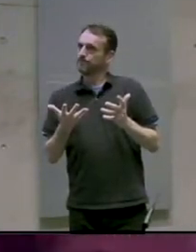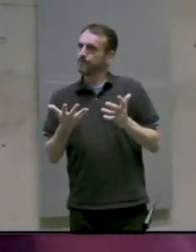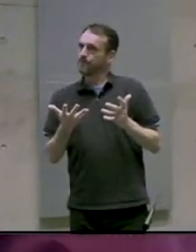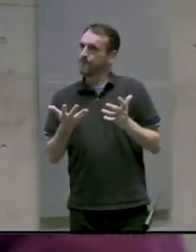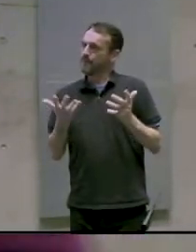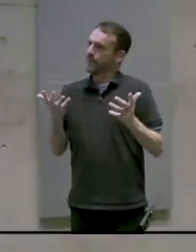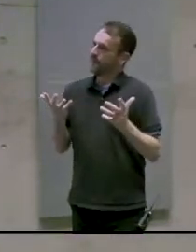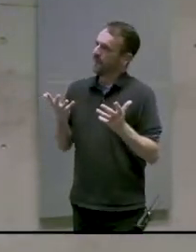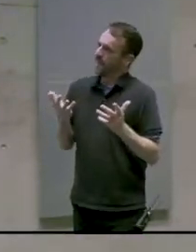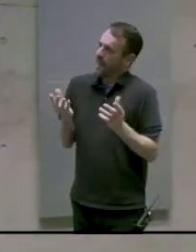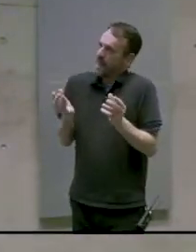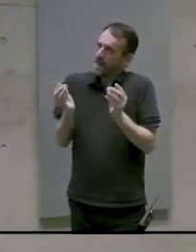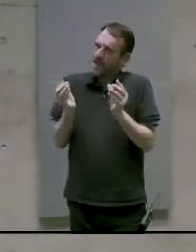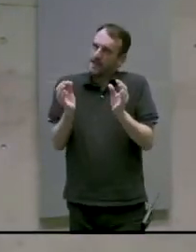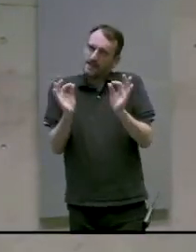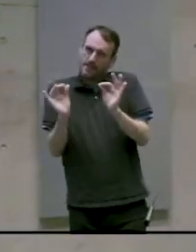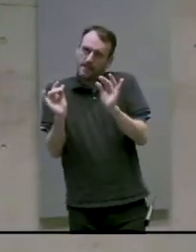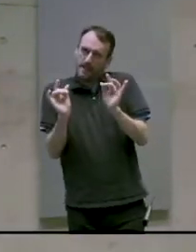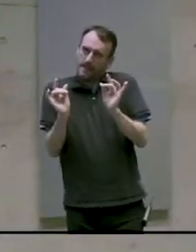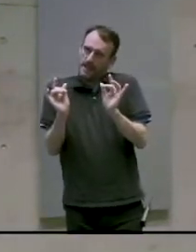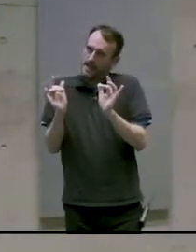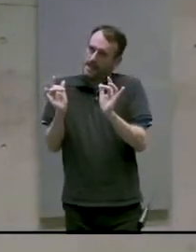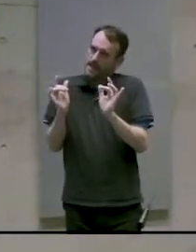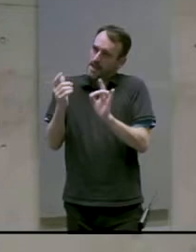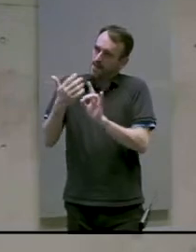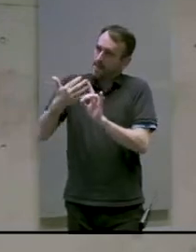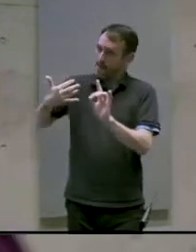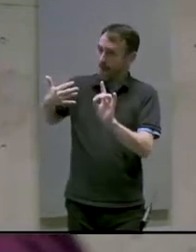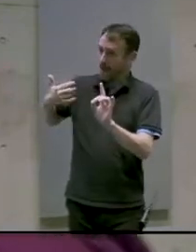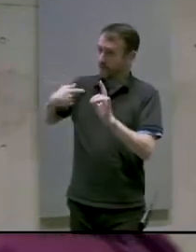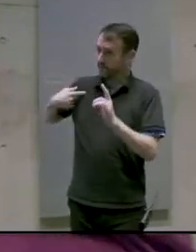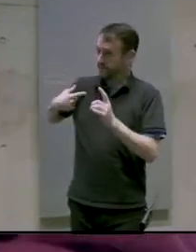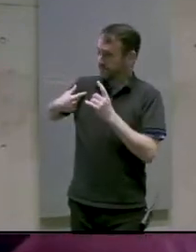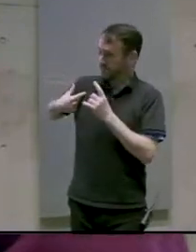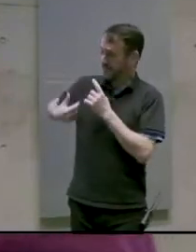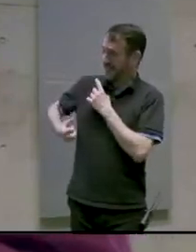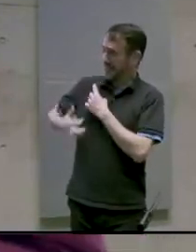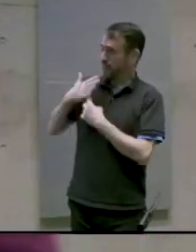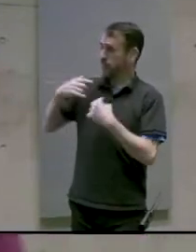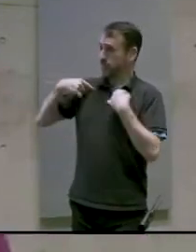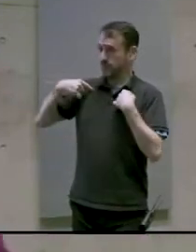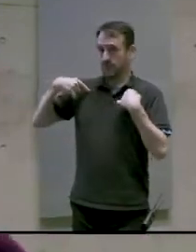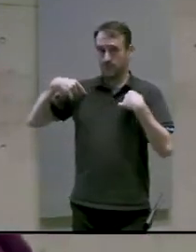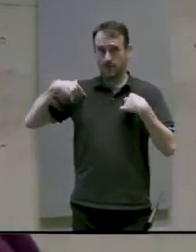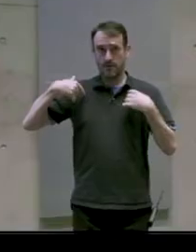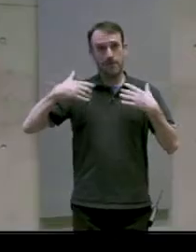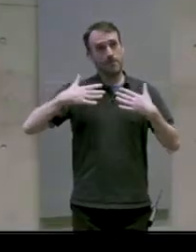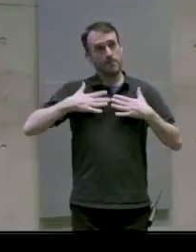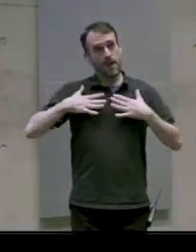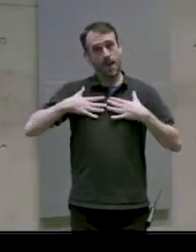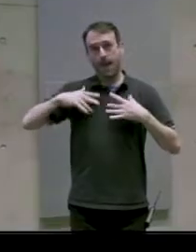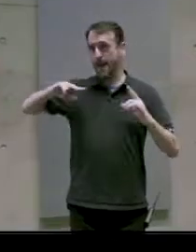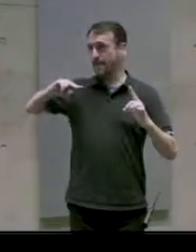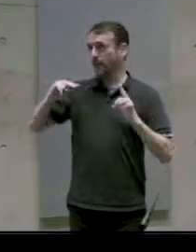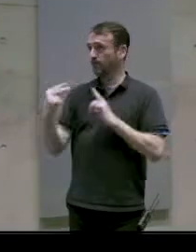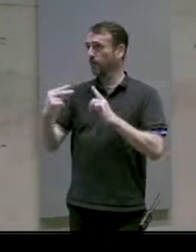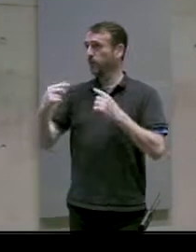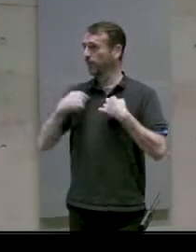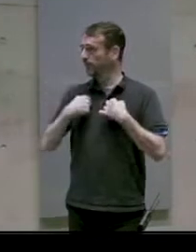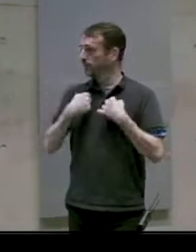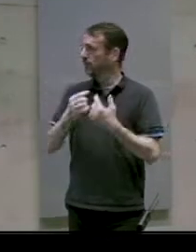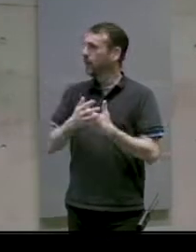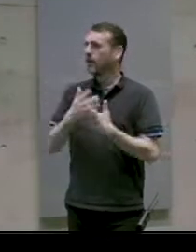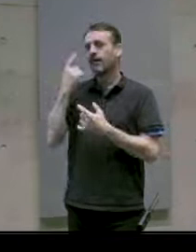A little bit of background of the kind of influences I've got from my point of view of what I think